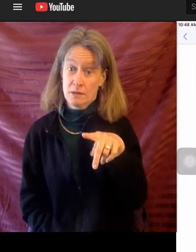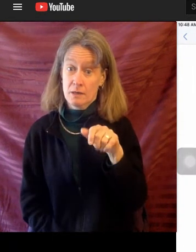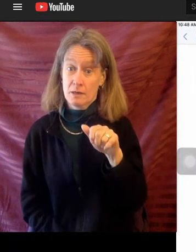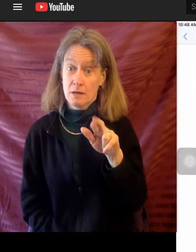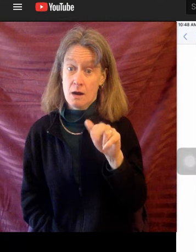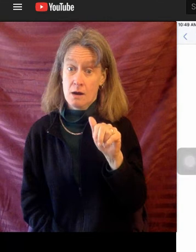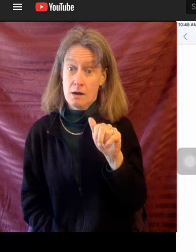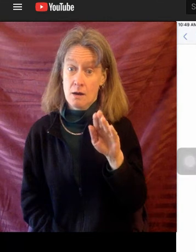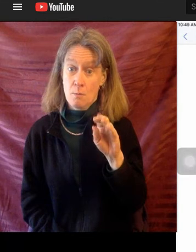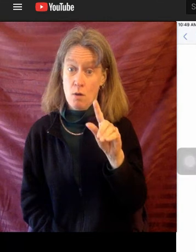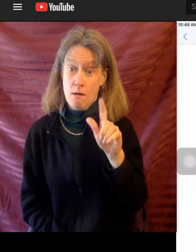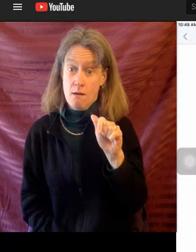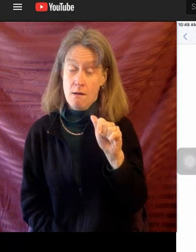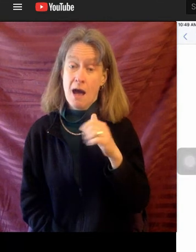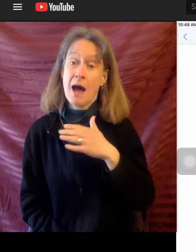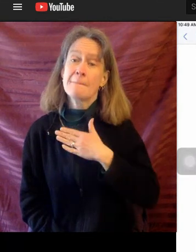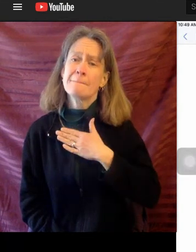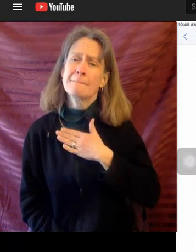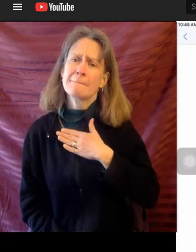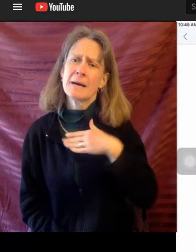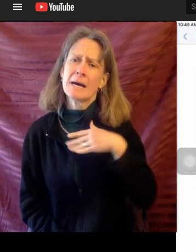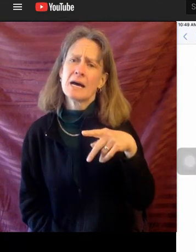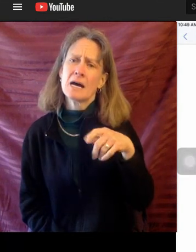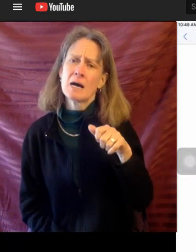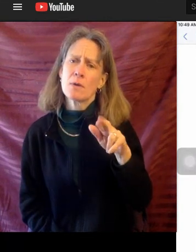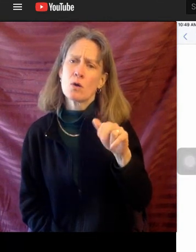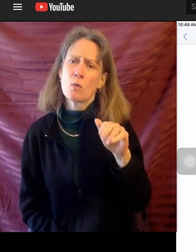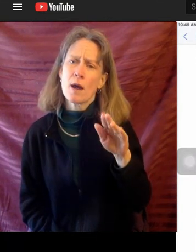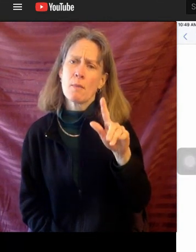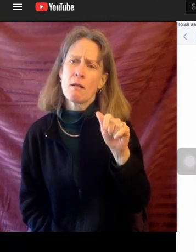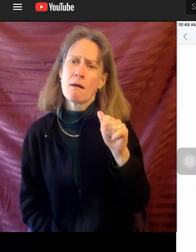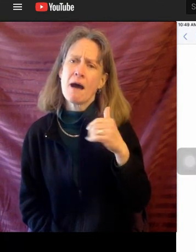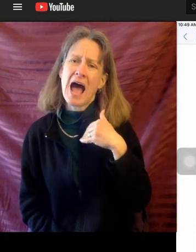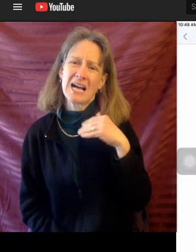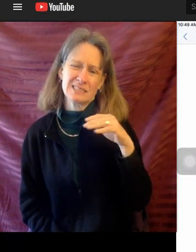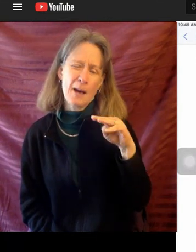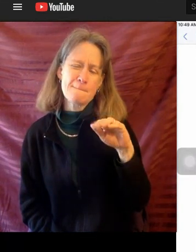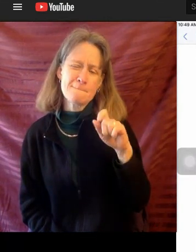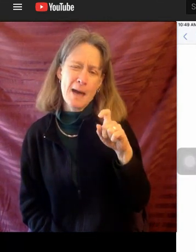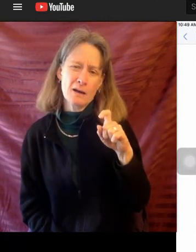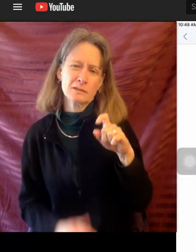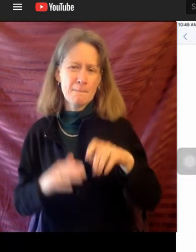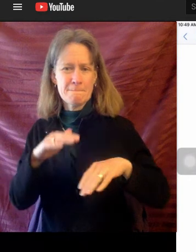My parabola has a maximum